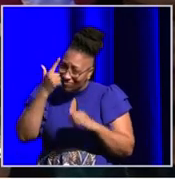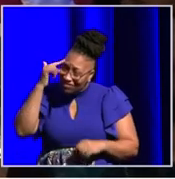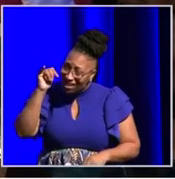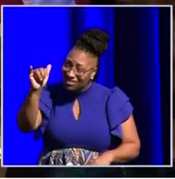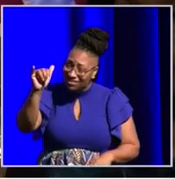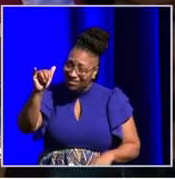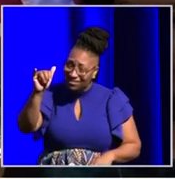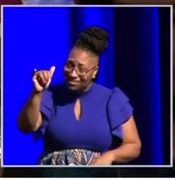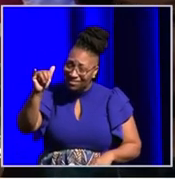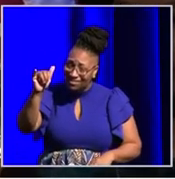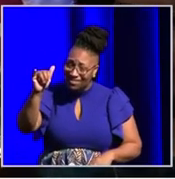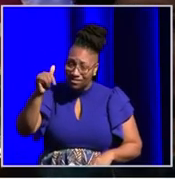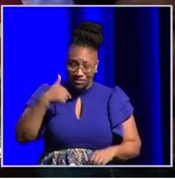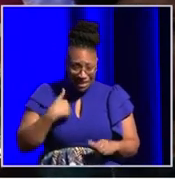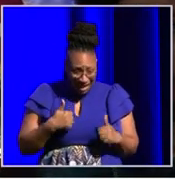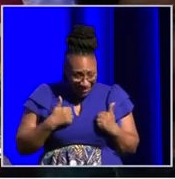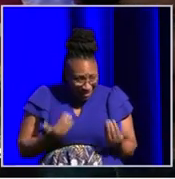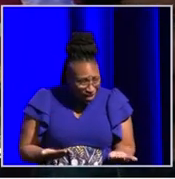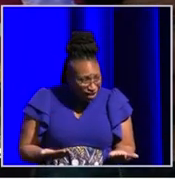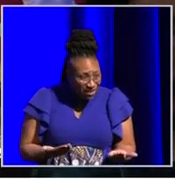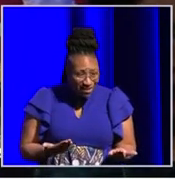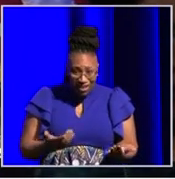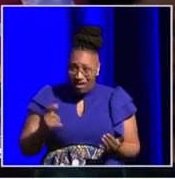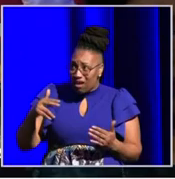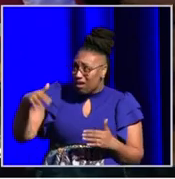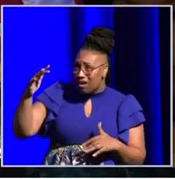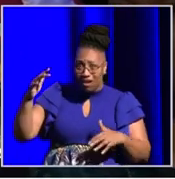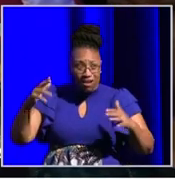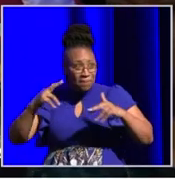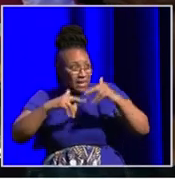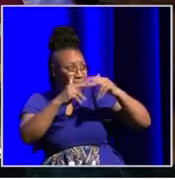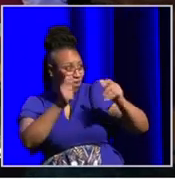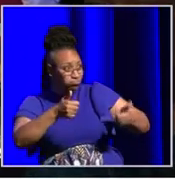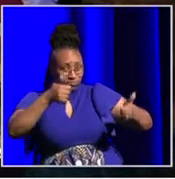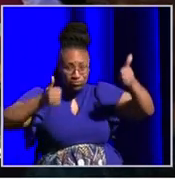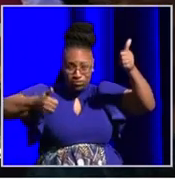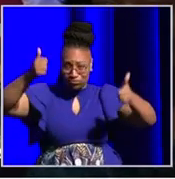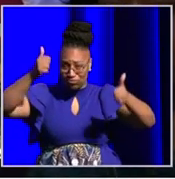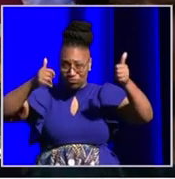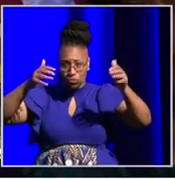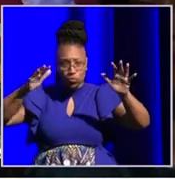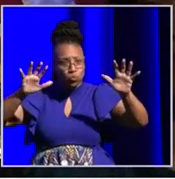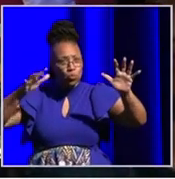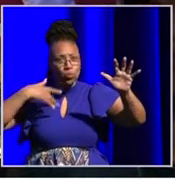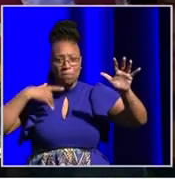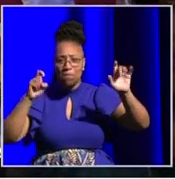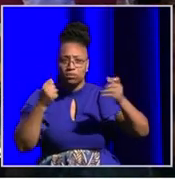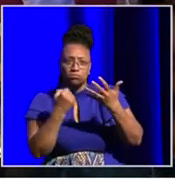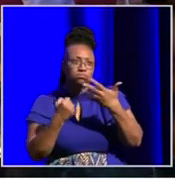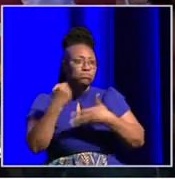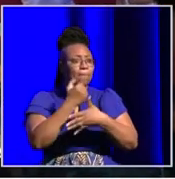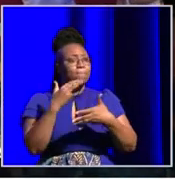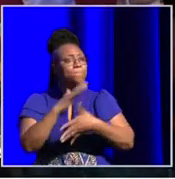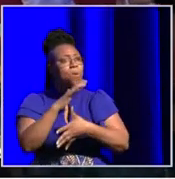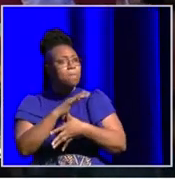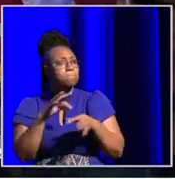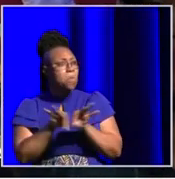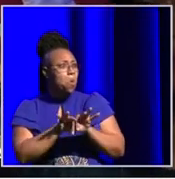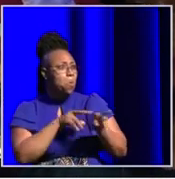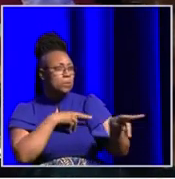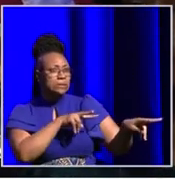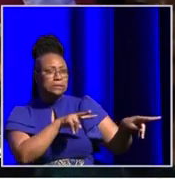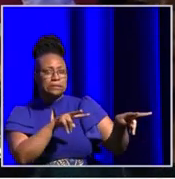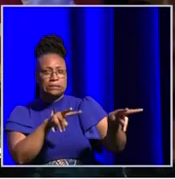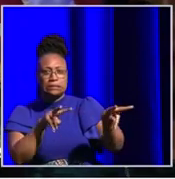their lives here, know that your needs will continue to be my focus. In conclusion, thank you again